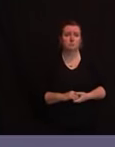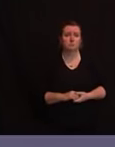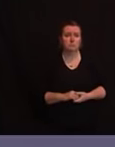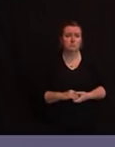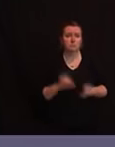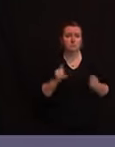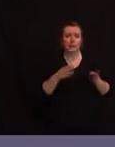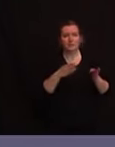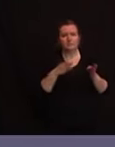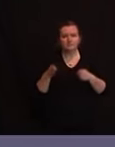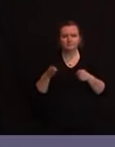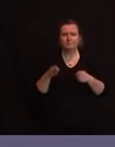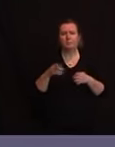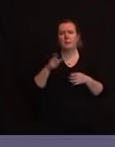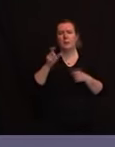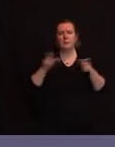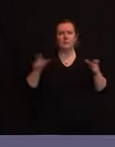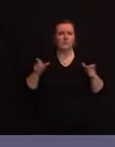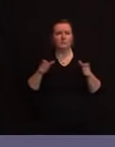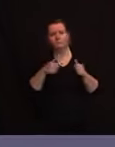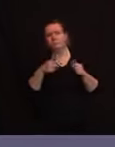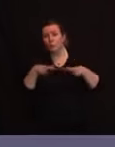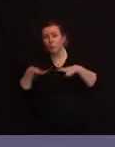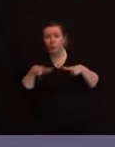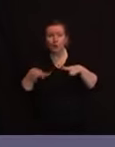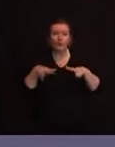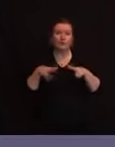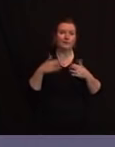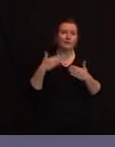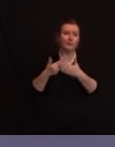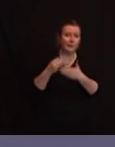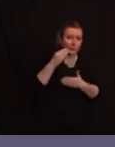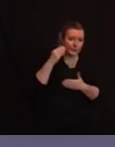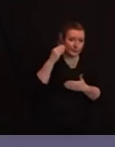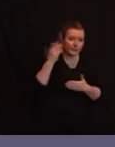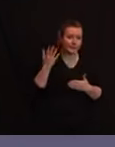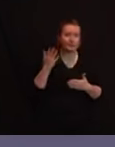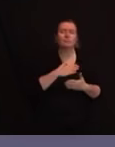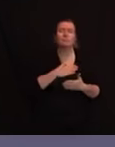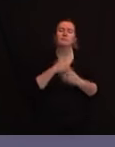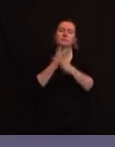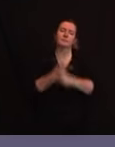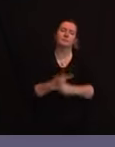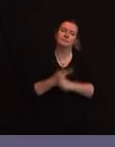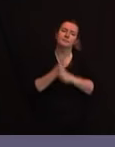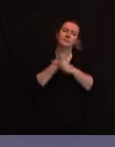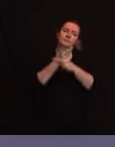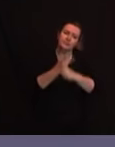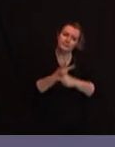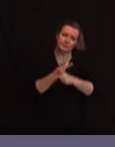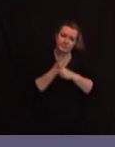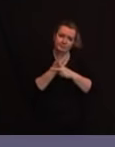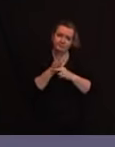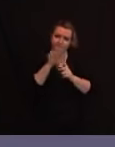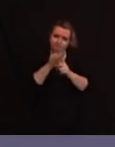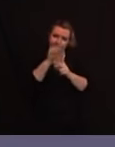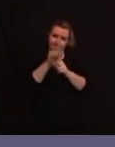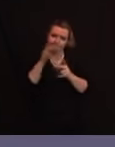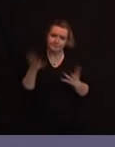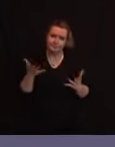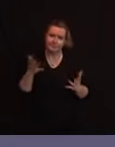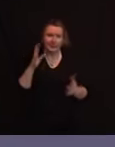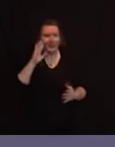Dave, other than be careful. And we know that this is a consequence of closing the state parks and the county parks. So folks have to